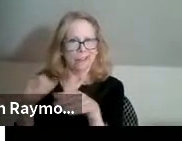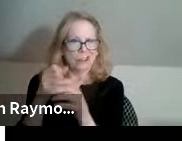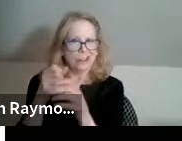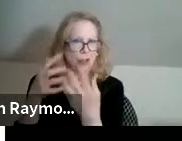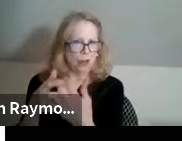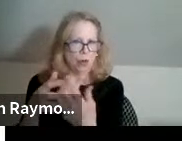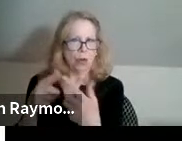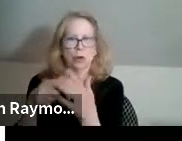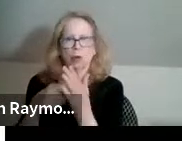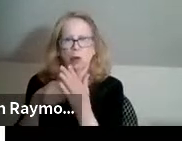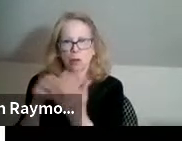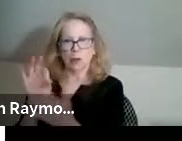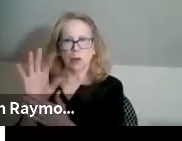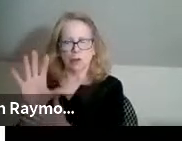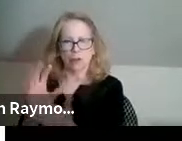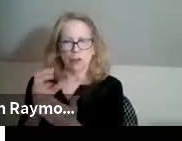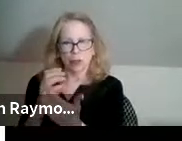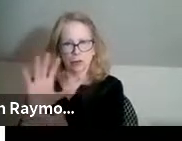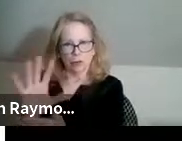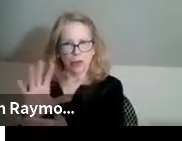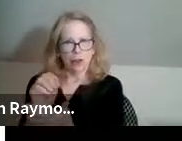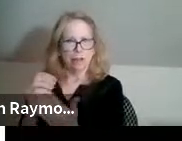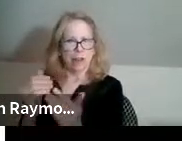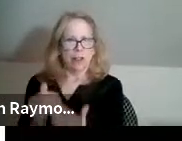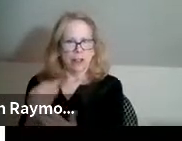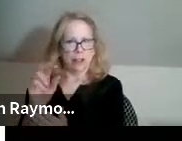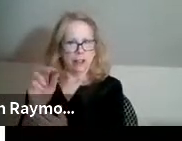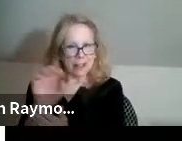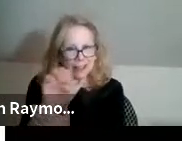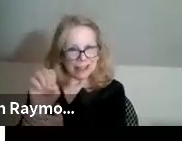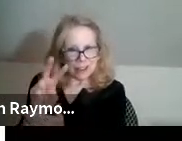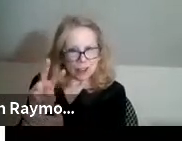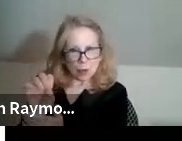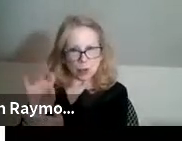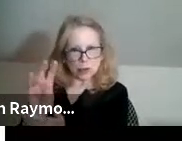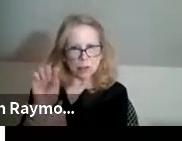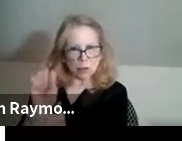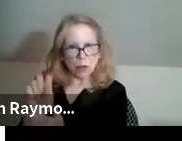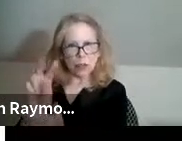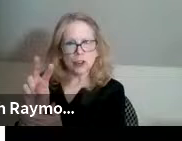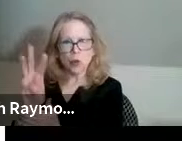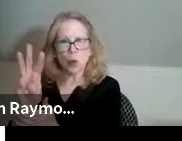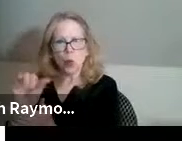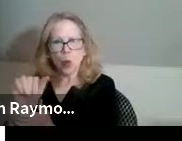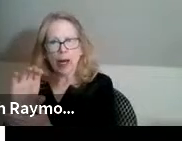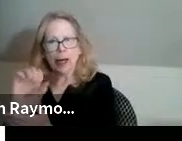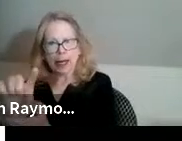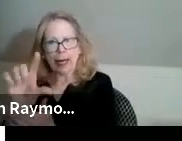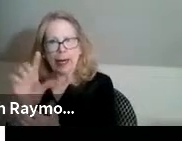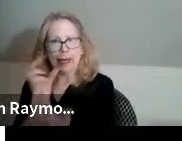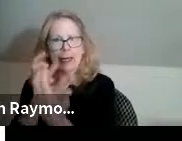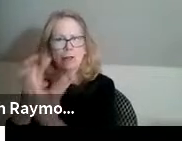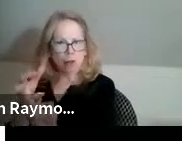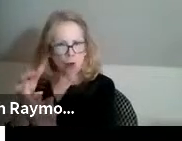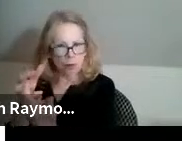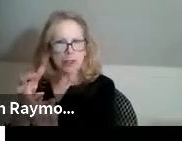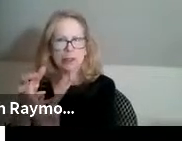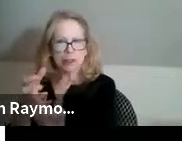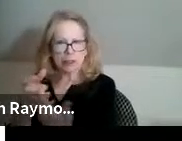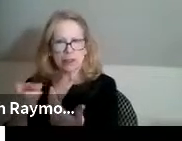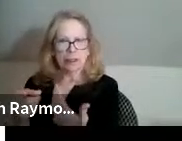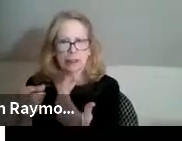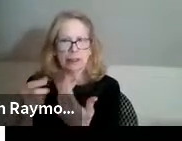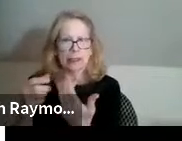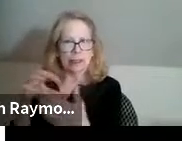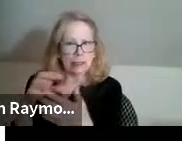Also in the scoping provisions, E207.2, WCAG conformance. User interface components, the content